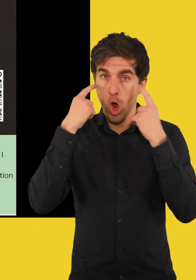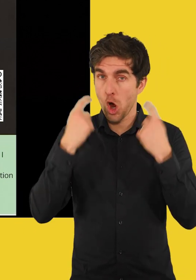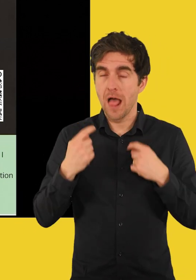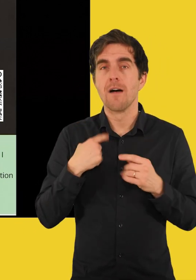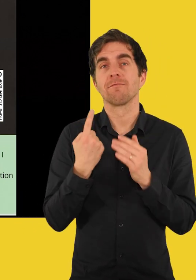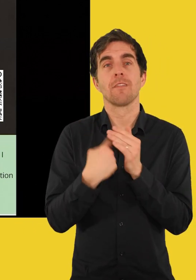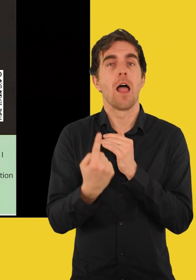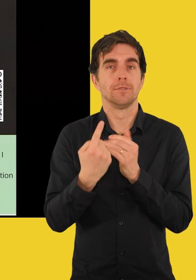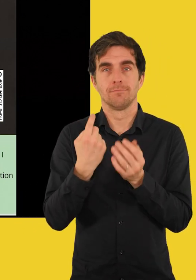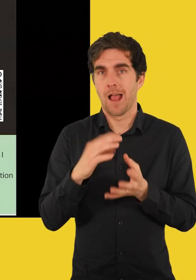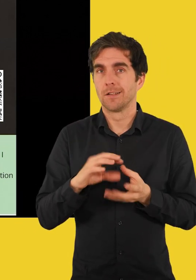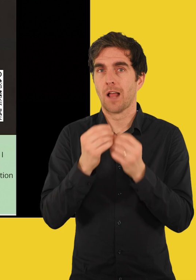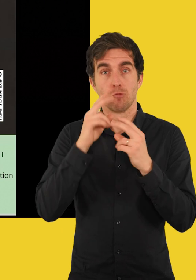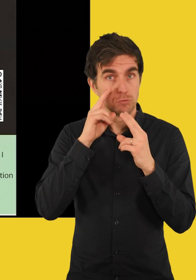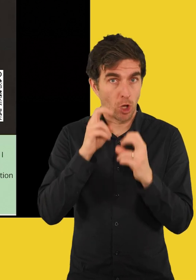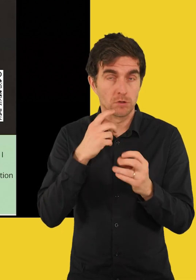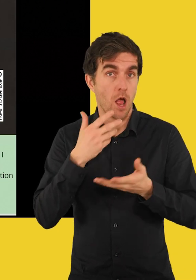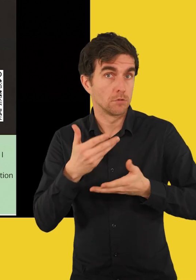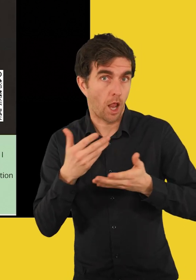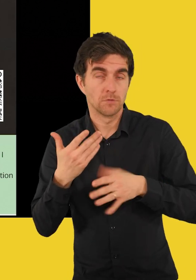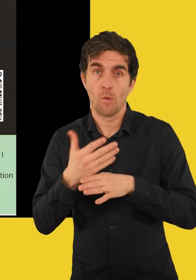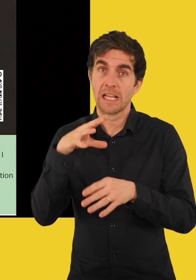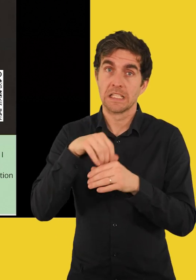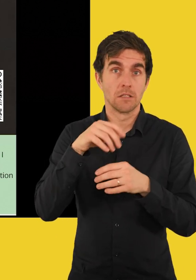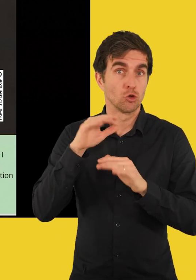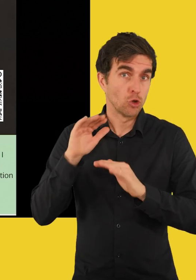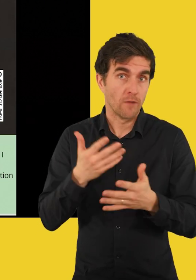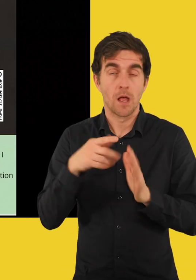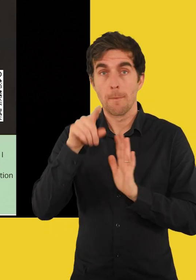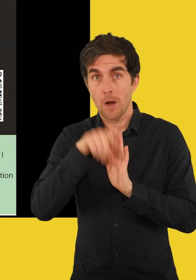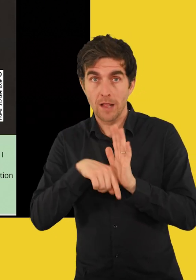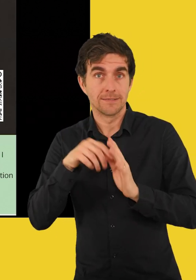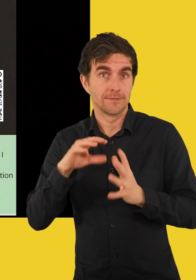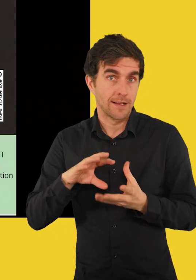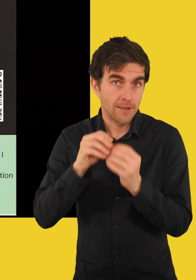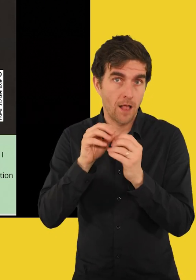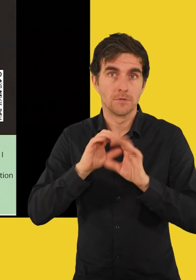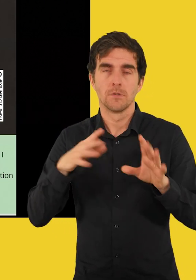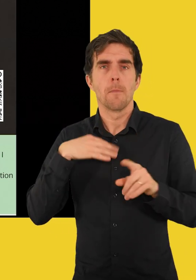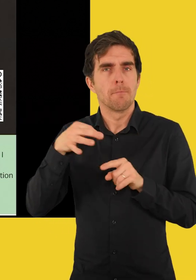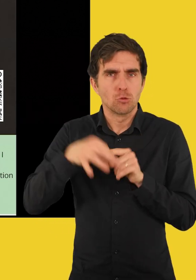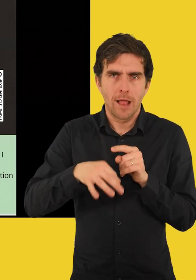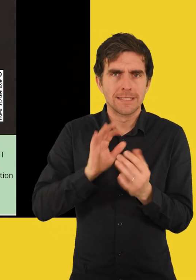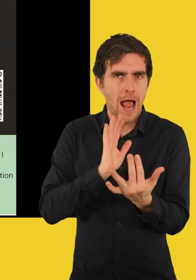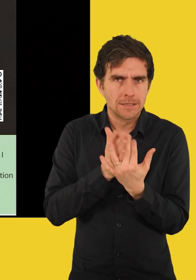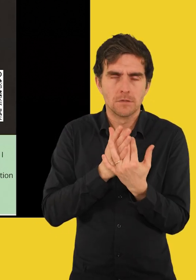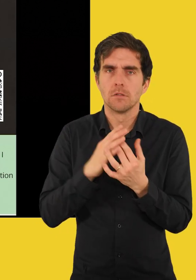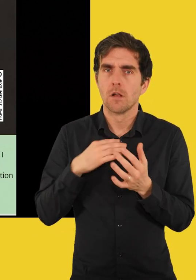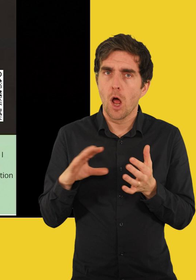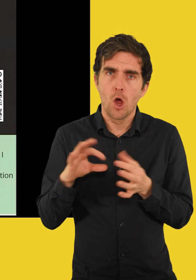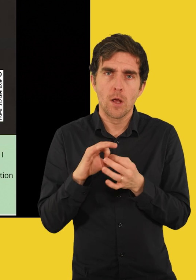a freelance design researcher and consultant working in service and policy design. I specialise in accessibility and